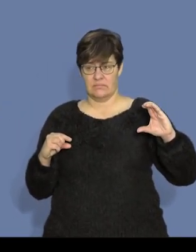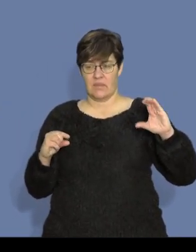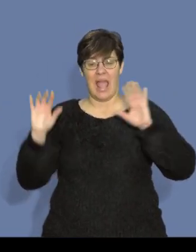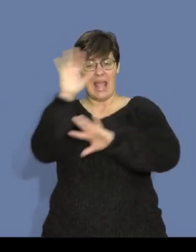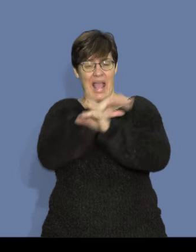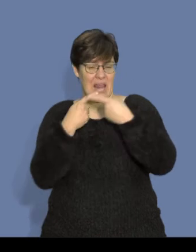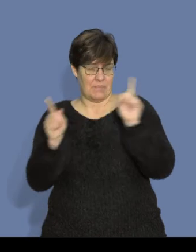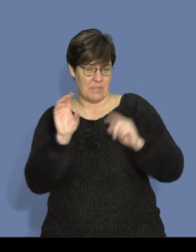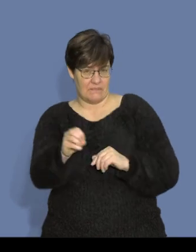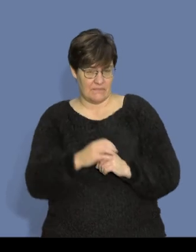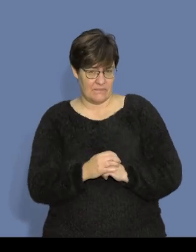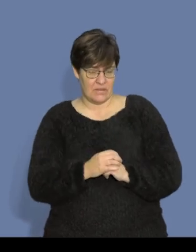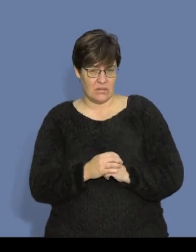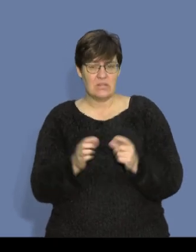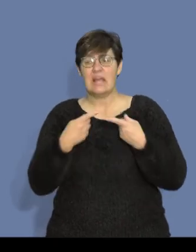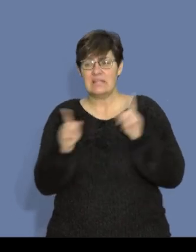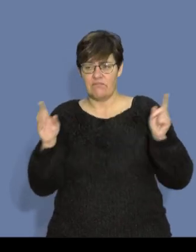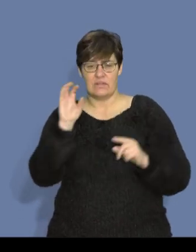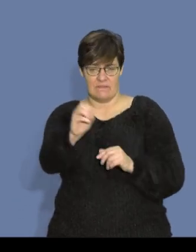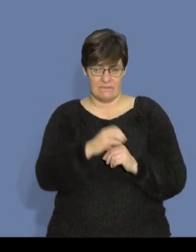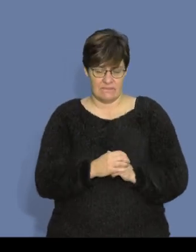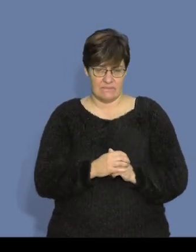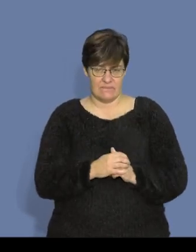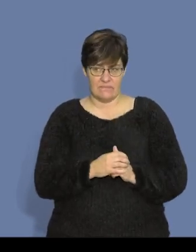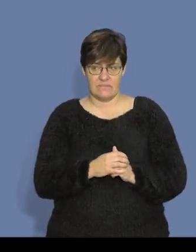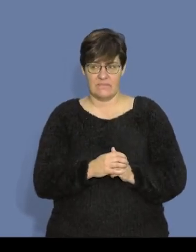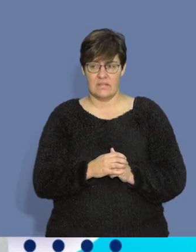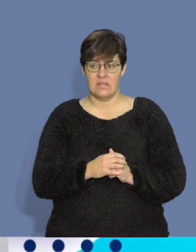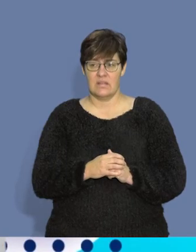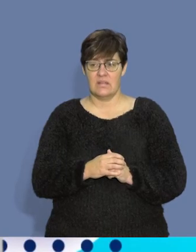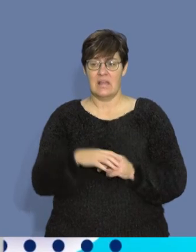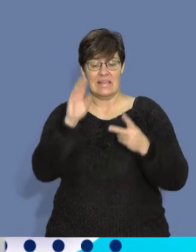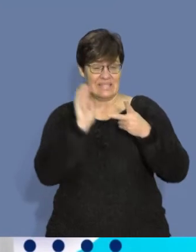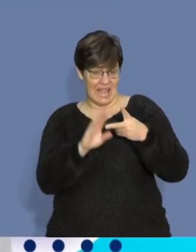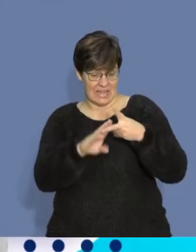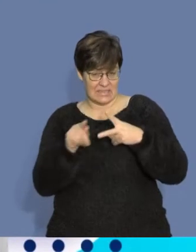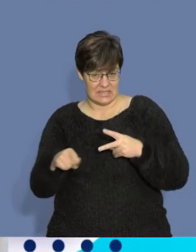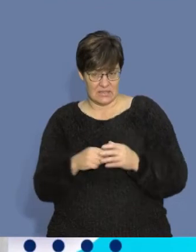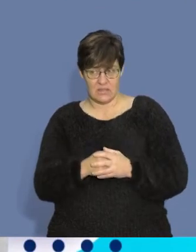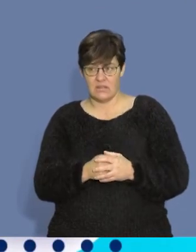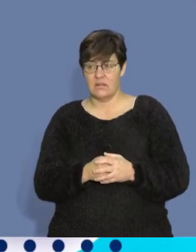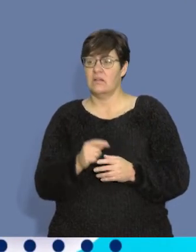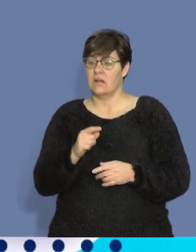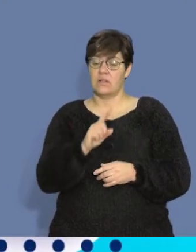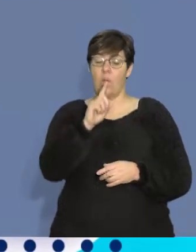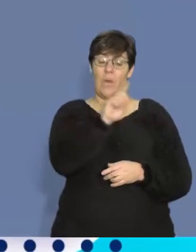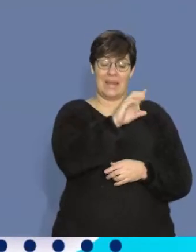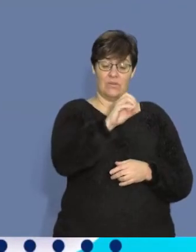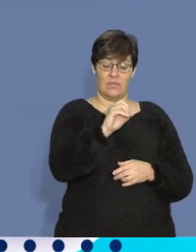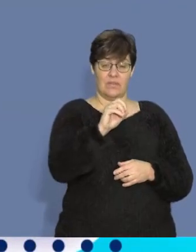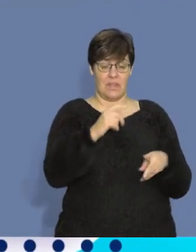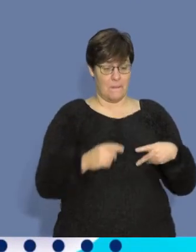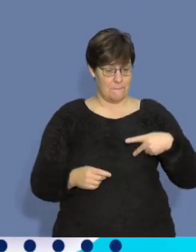in a different color so you can see the difference between the two situations. In the second scenario, your input